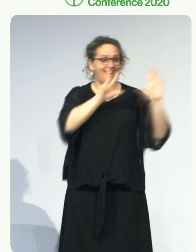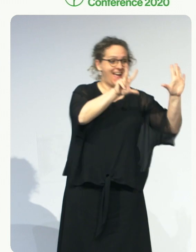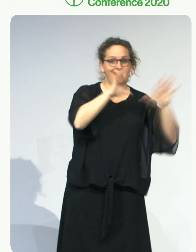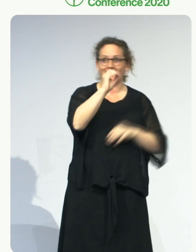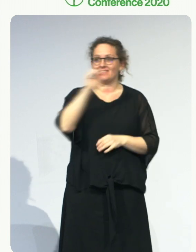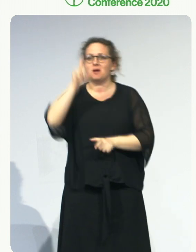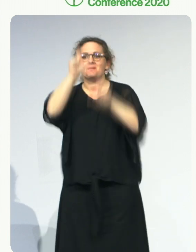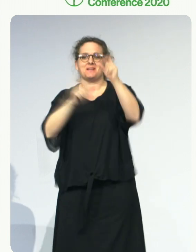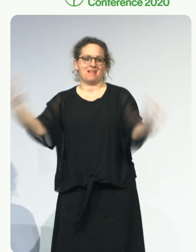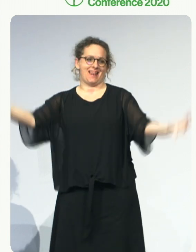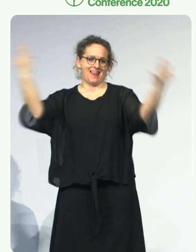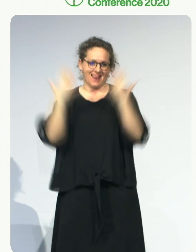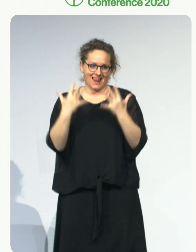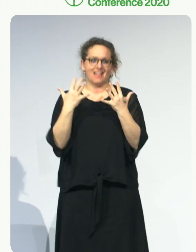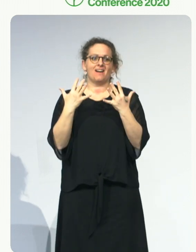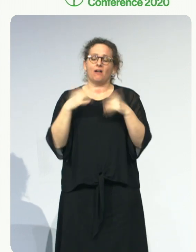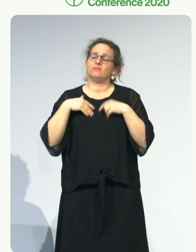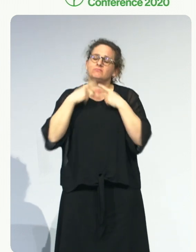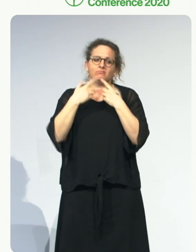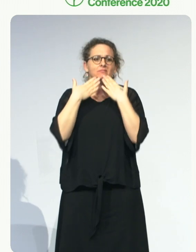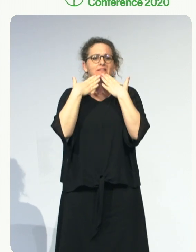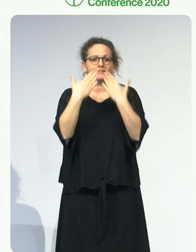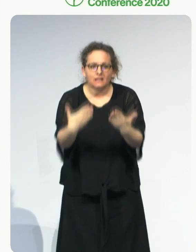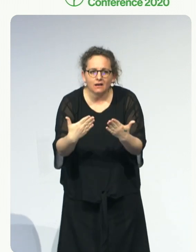in the building of the United Nations in Vienna.